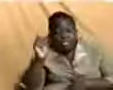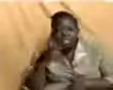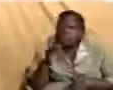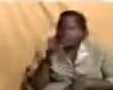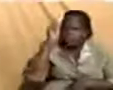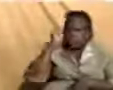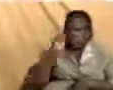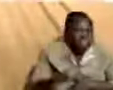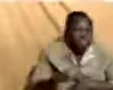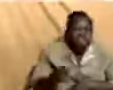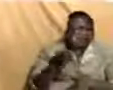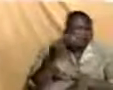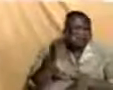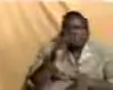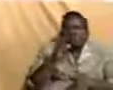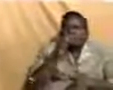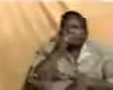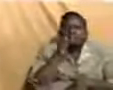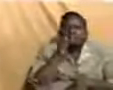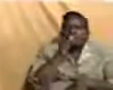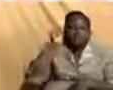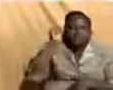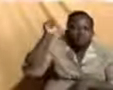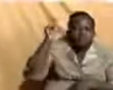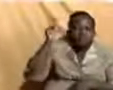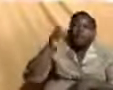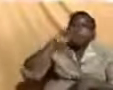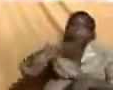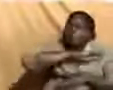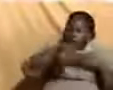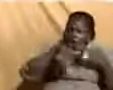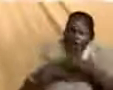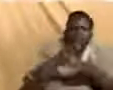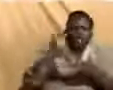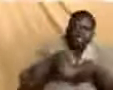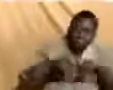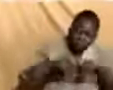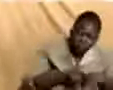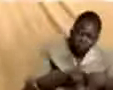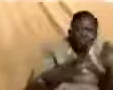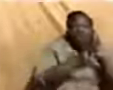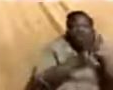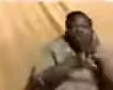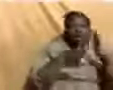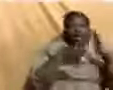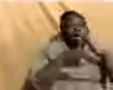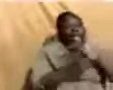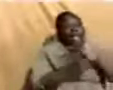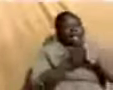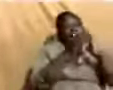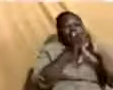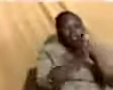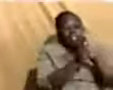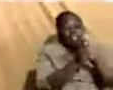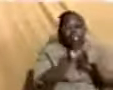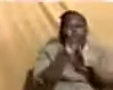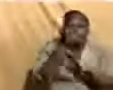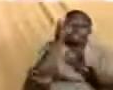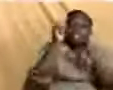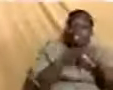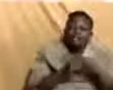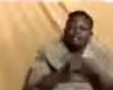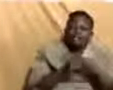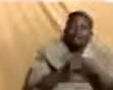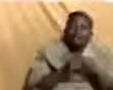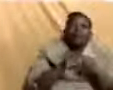judge, whether you're a private citizen, all of us have to abide by the law in this country. Under Article 27, which the president's team relied